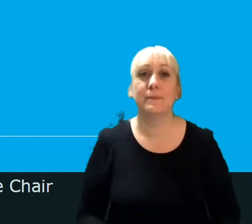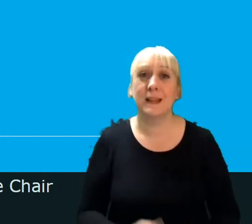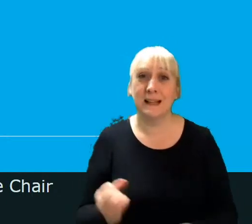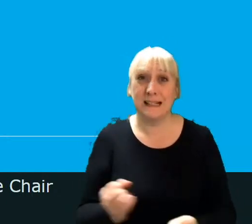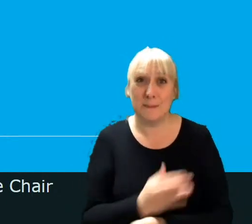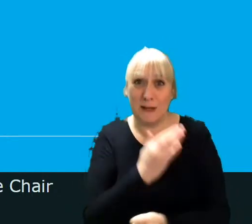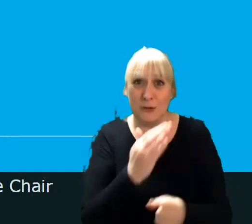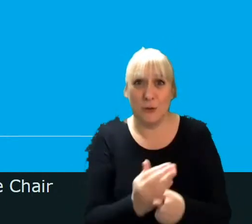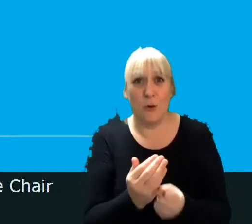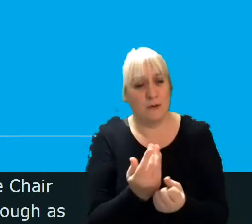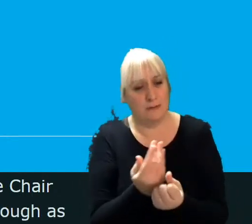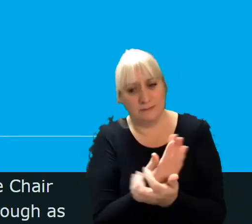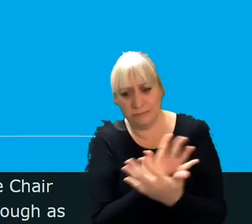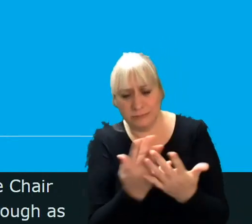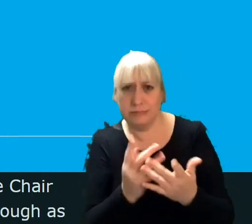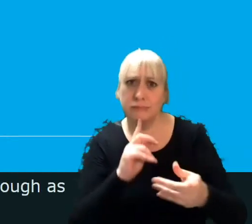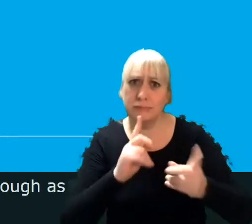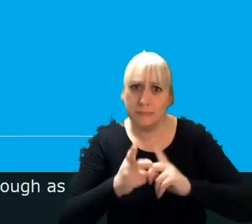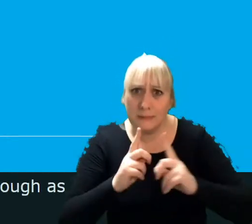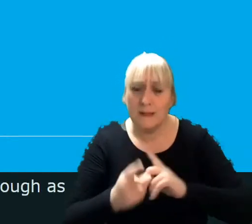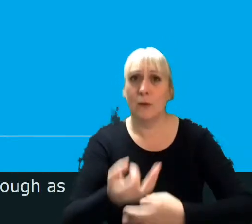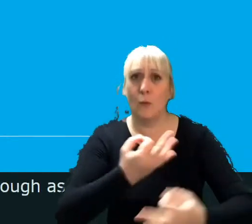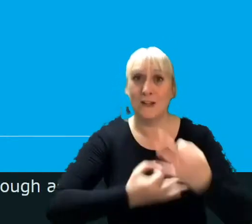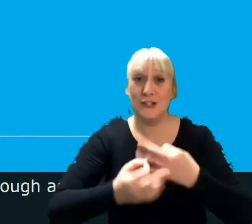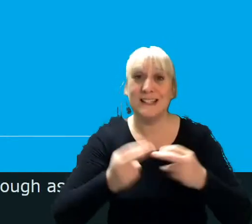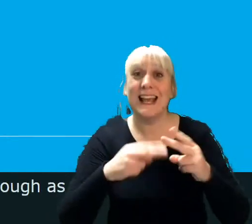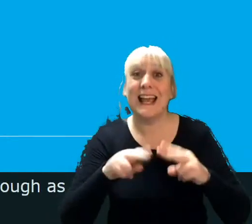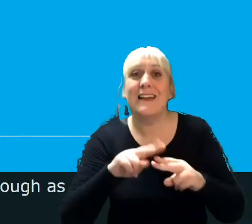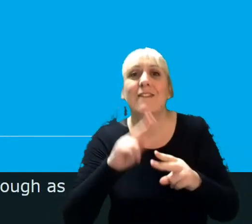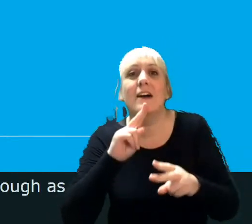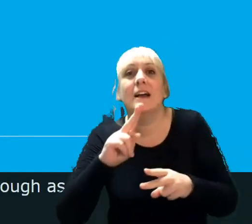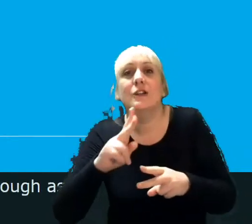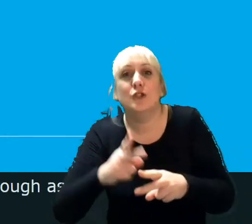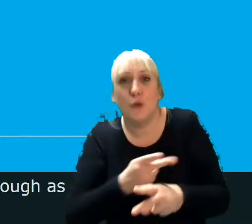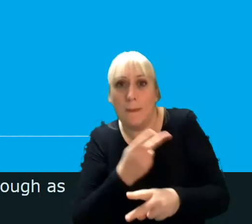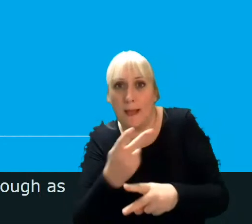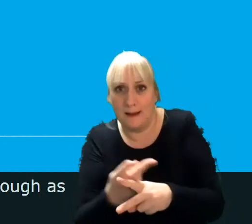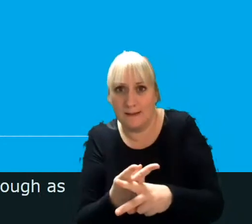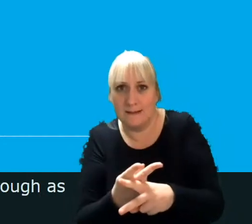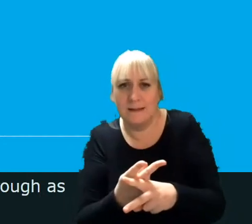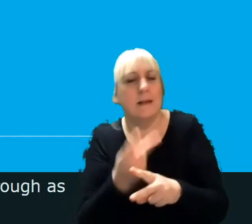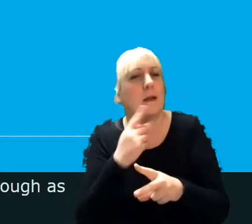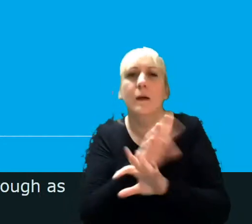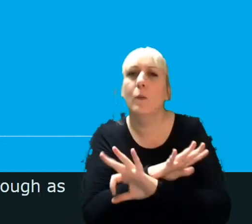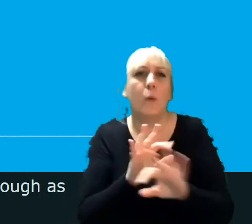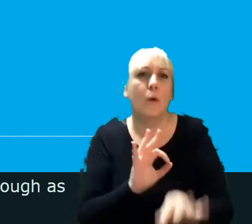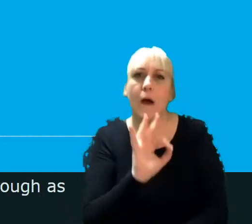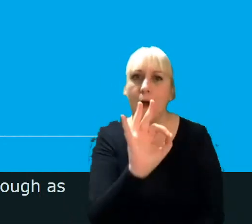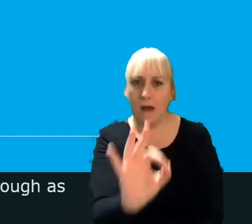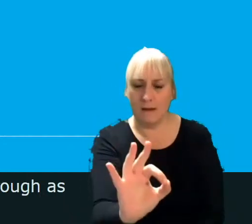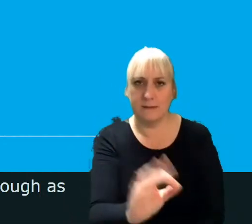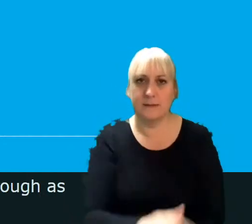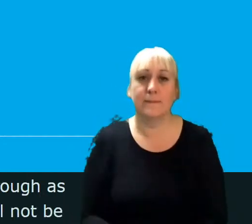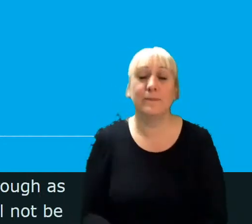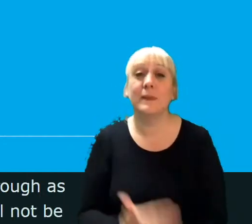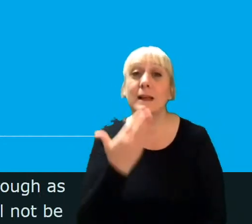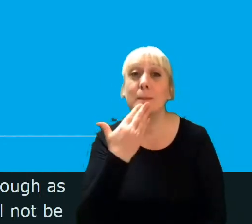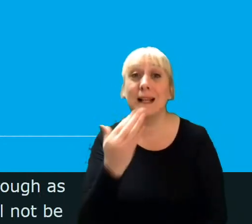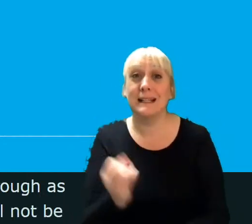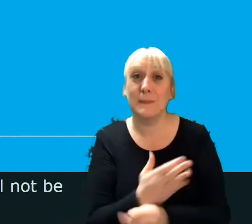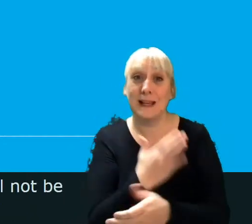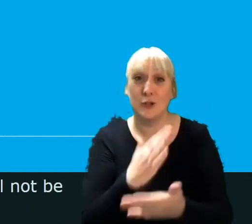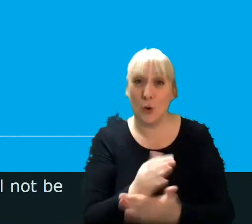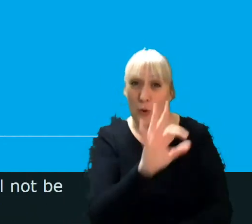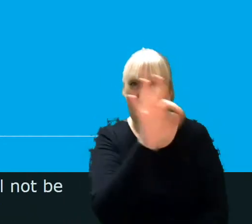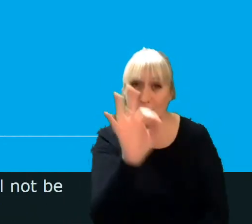range of issues, duplicated questions will not be asked. Please keep your questions short and on topic, and refrain